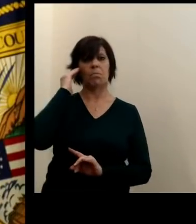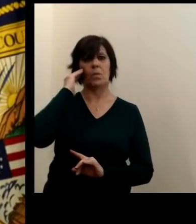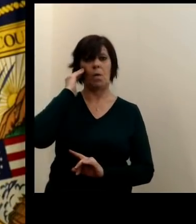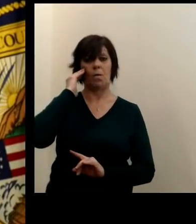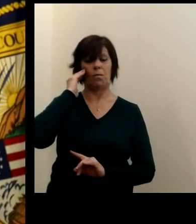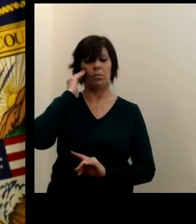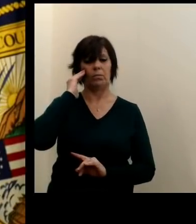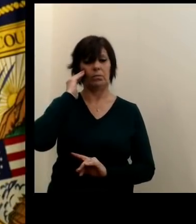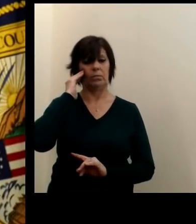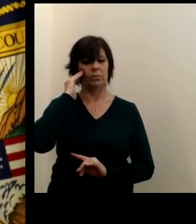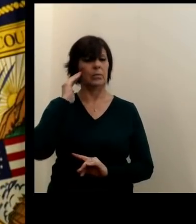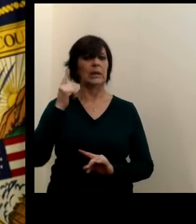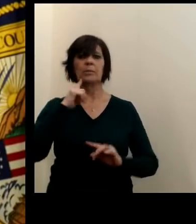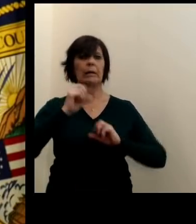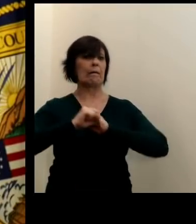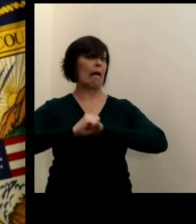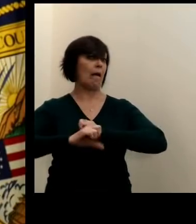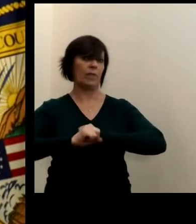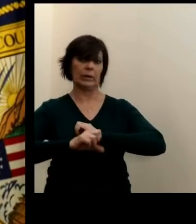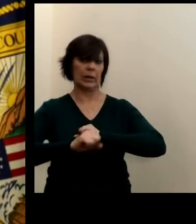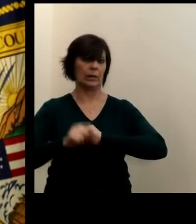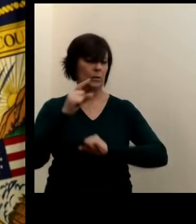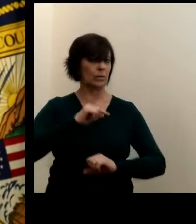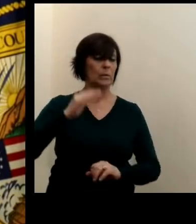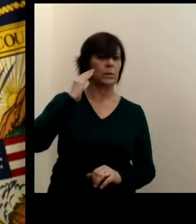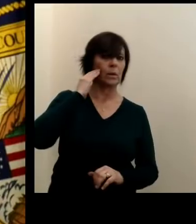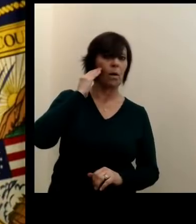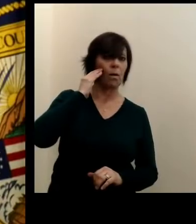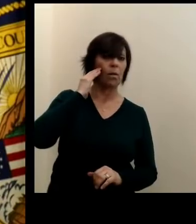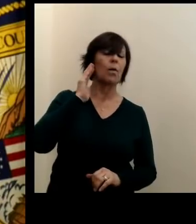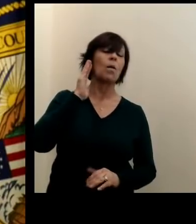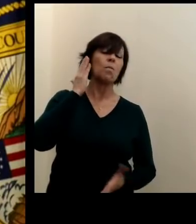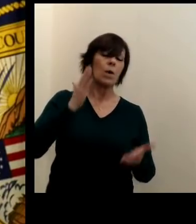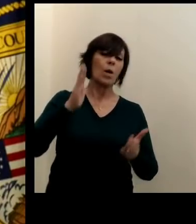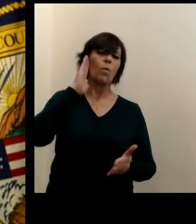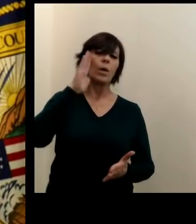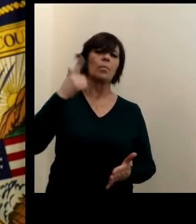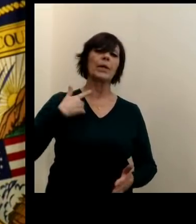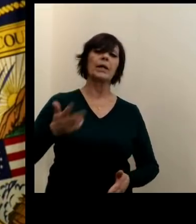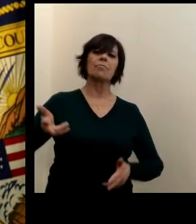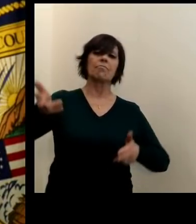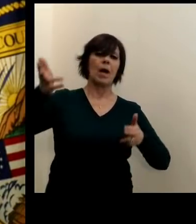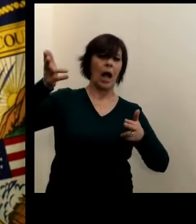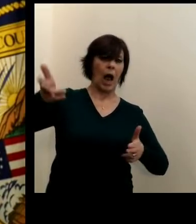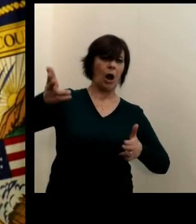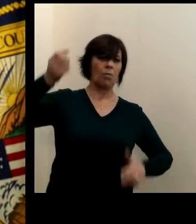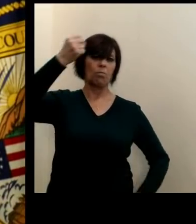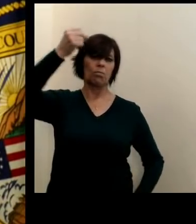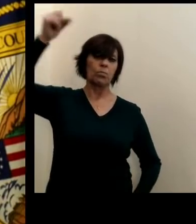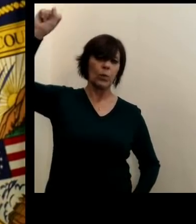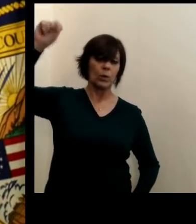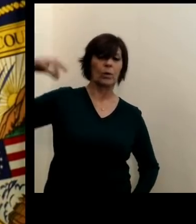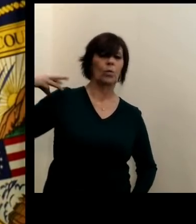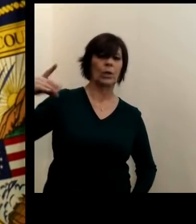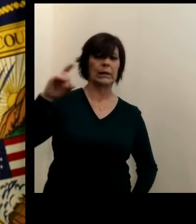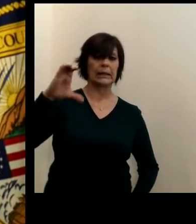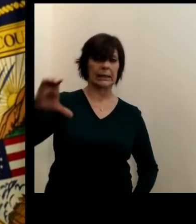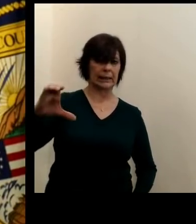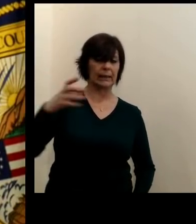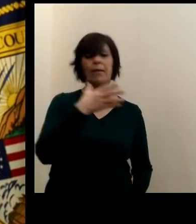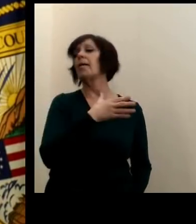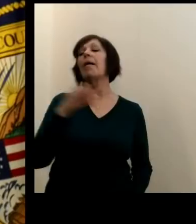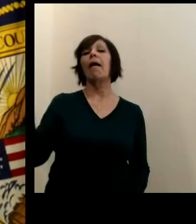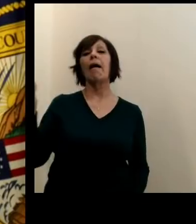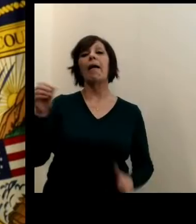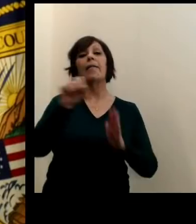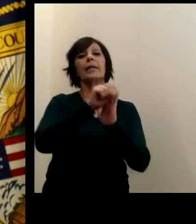been advertised, there are going to, in all likelihood, be armed protests in Washington, D.C., and